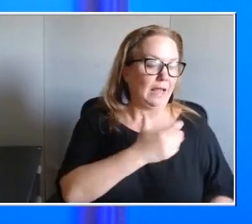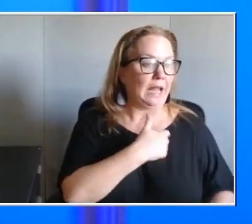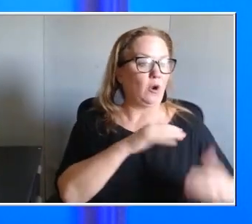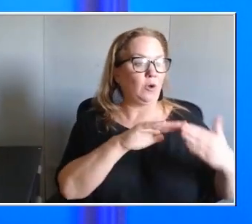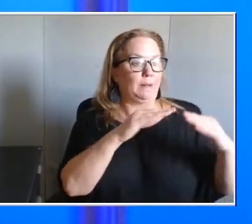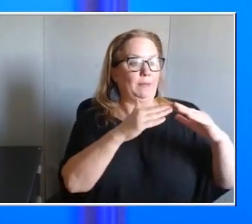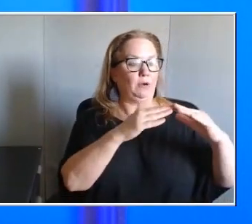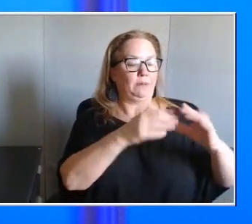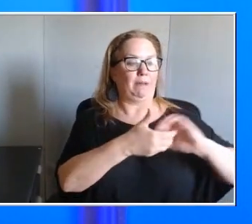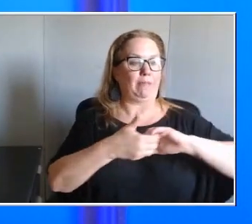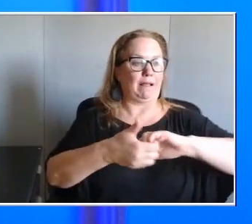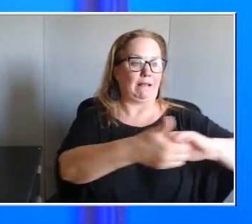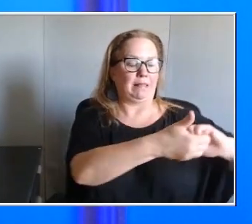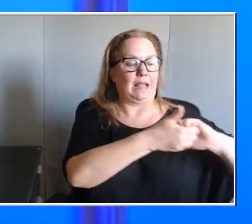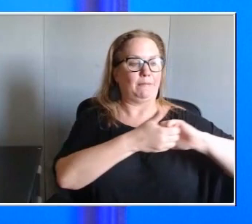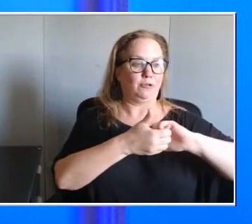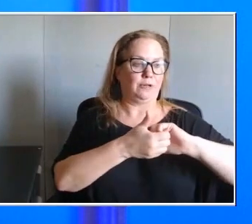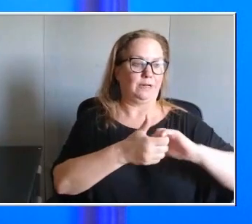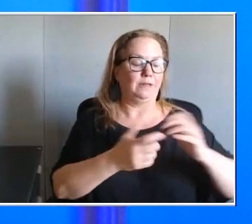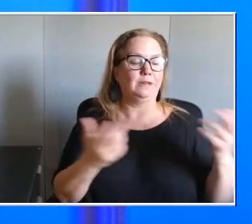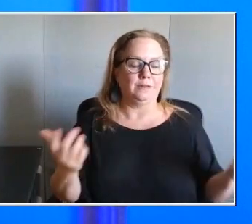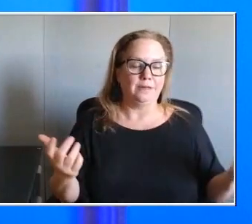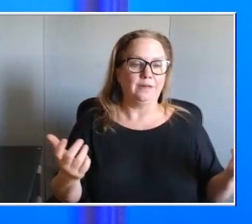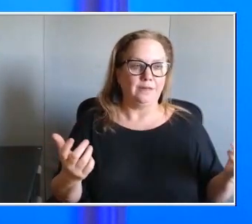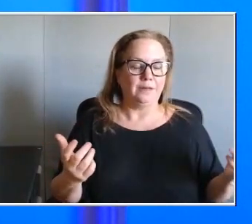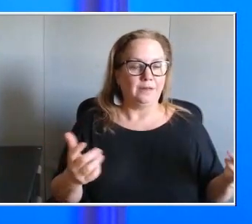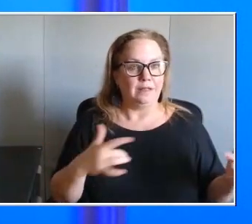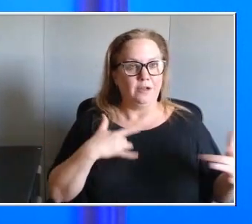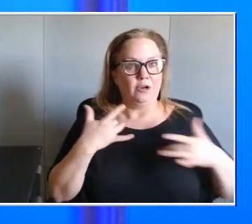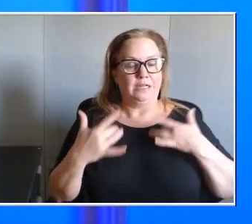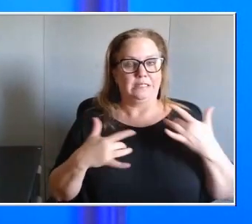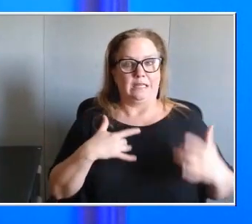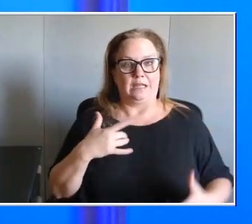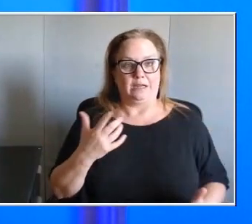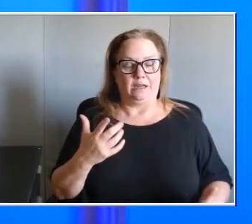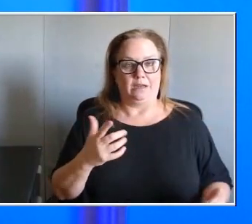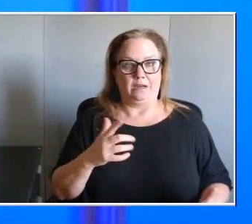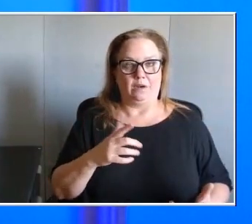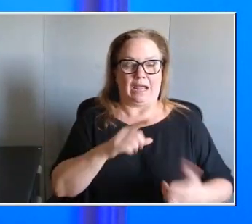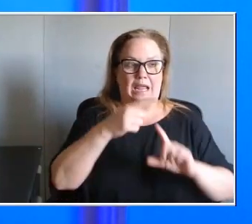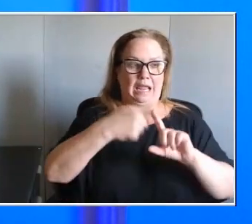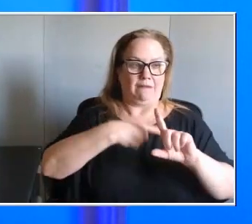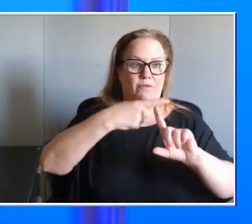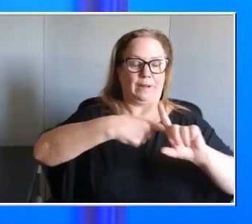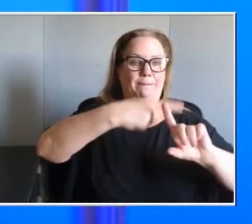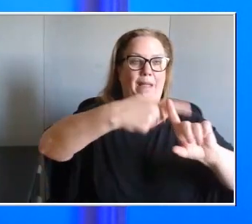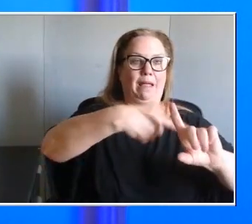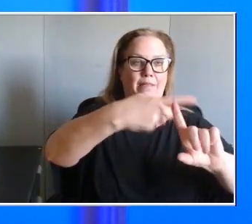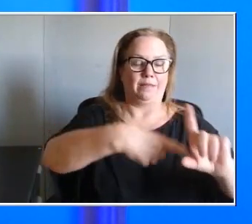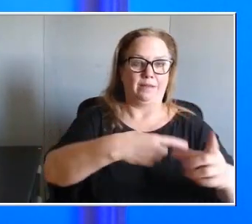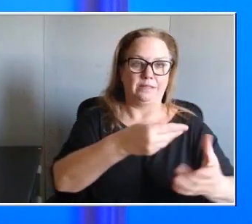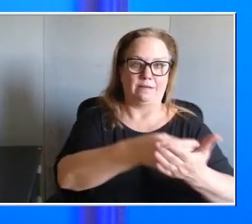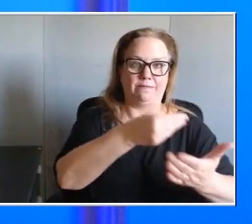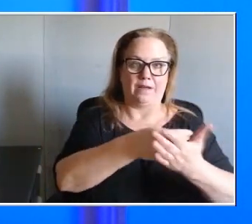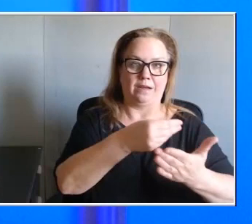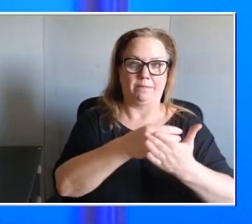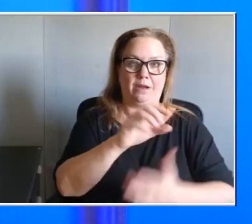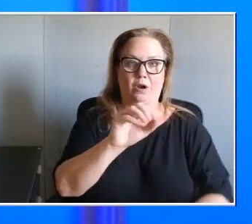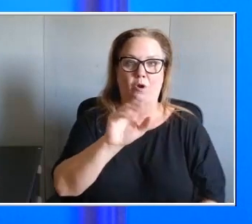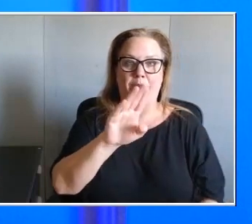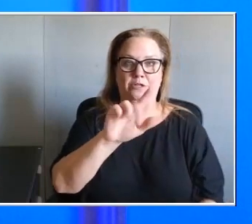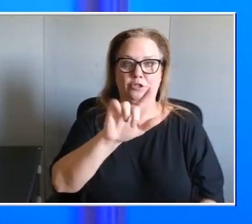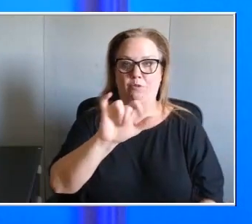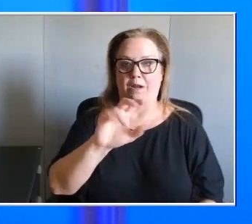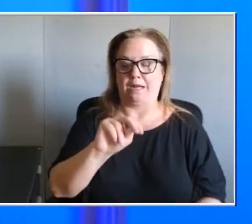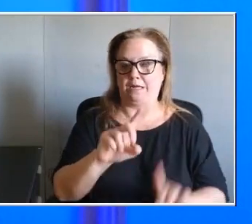that collaboration, to build that partnership. And they're excited that we meet monthly, and this is actually funded by the OBGYN department. There's